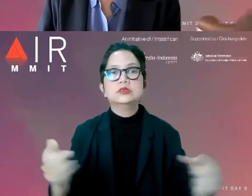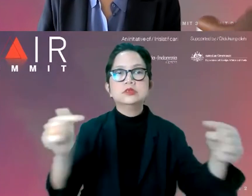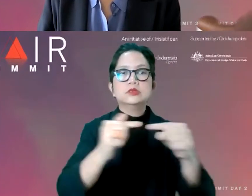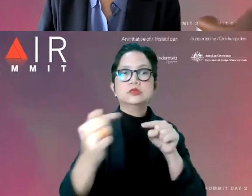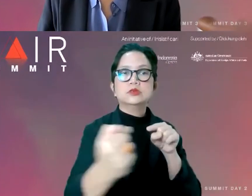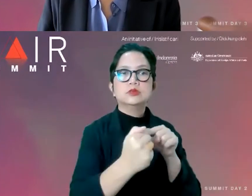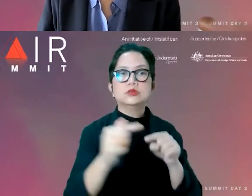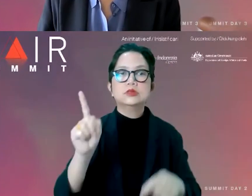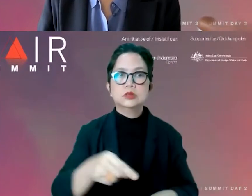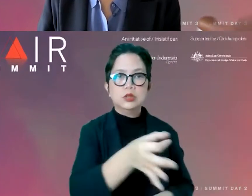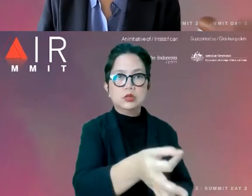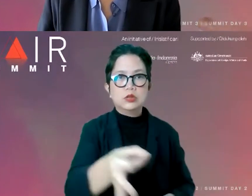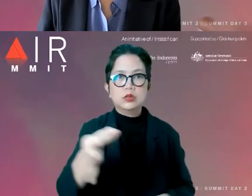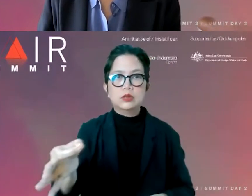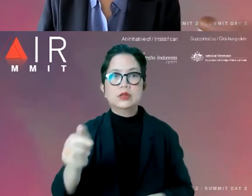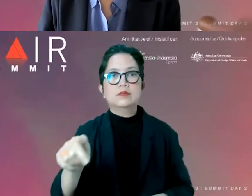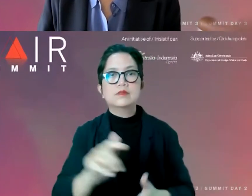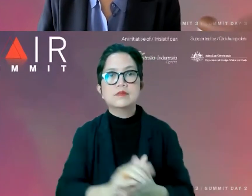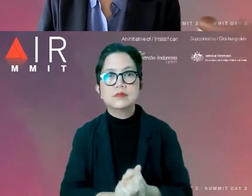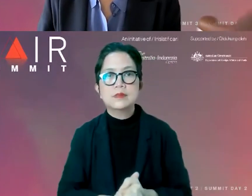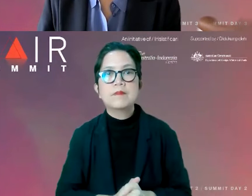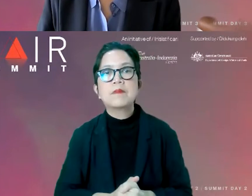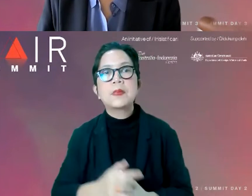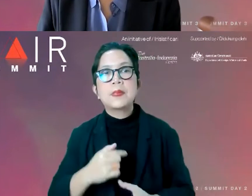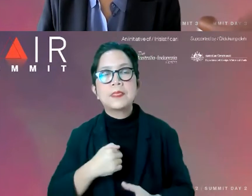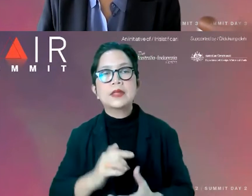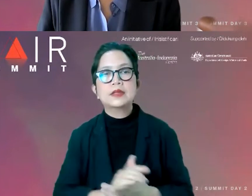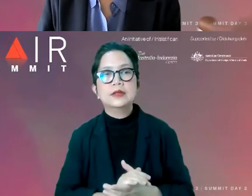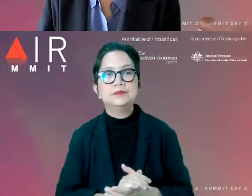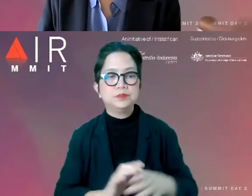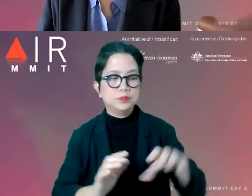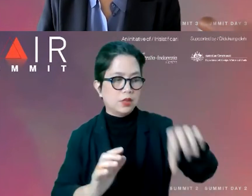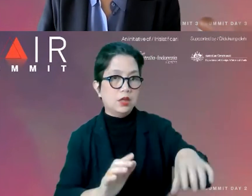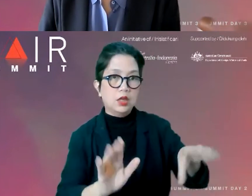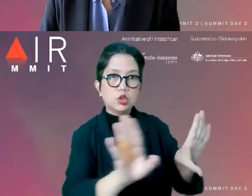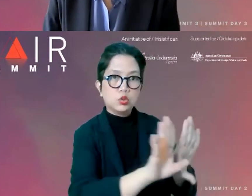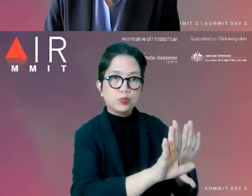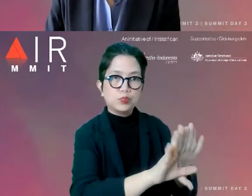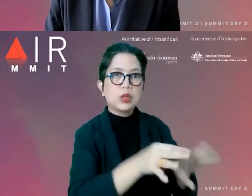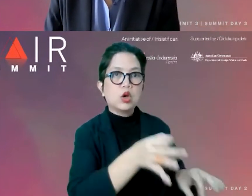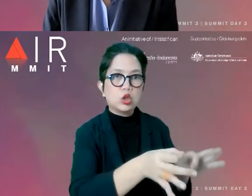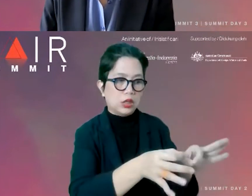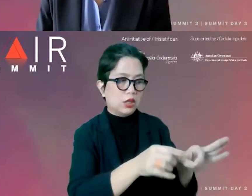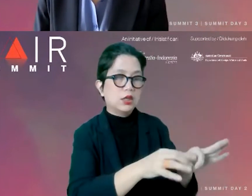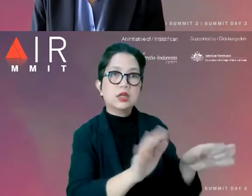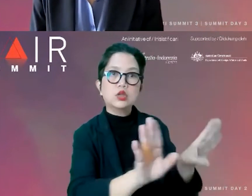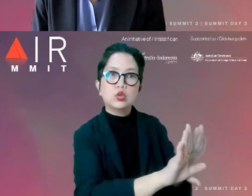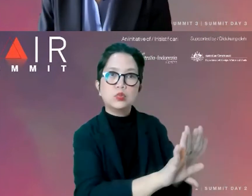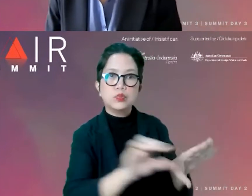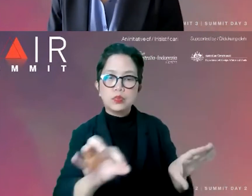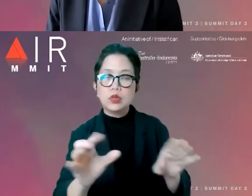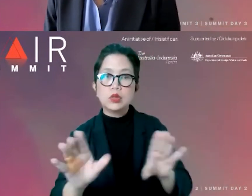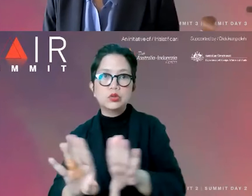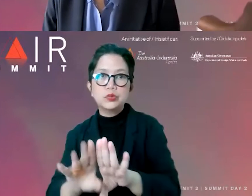impose a lockdown, or every time we close a connection between cities, of course, the pandemic starts spreading less, but also the